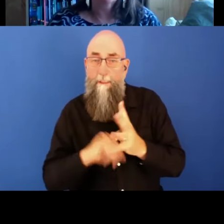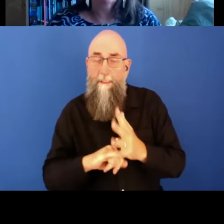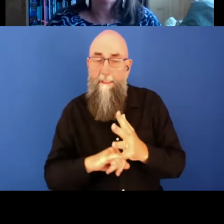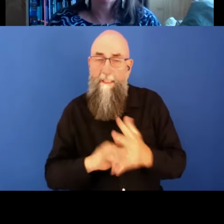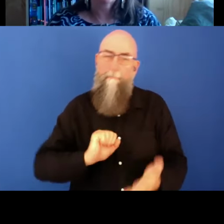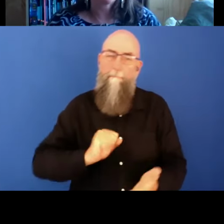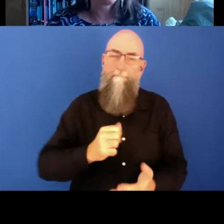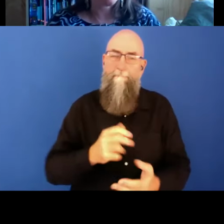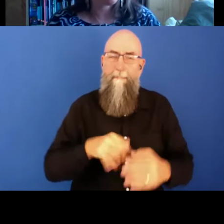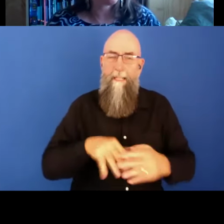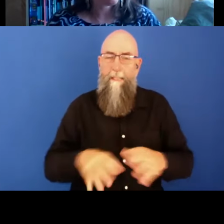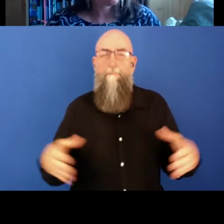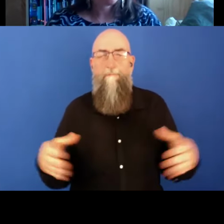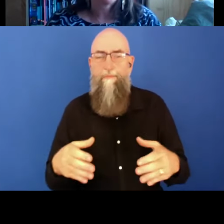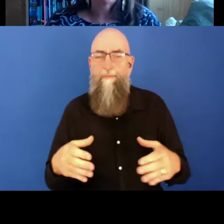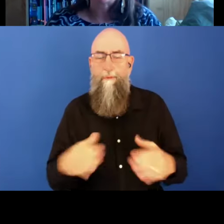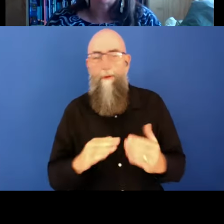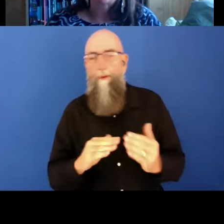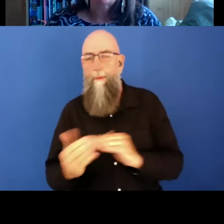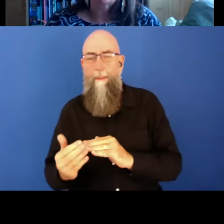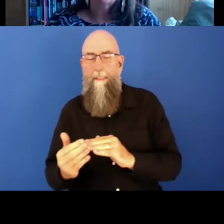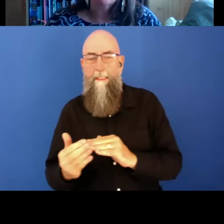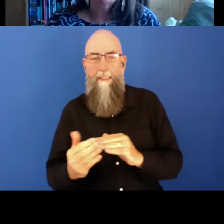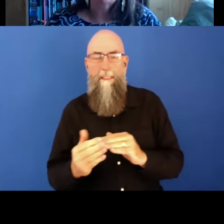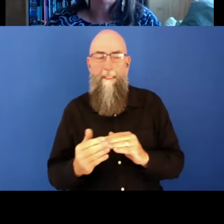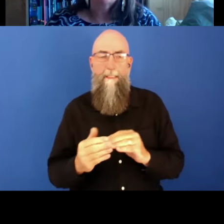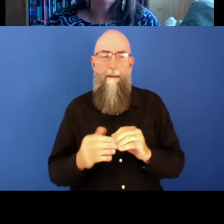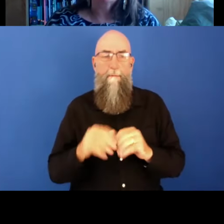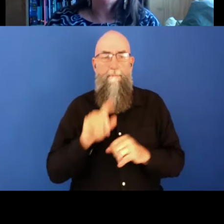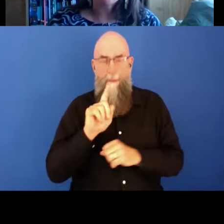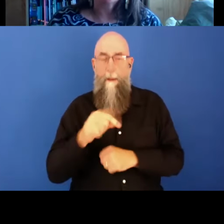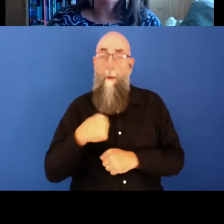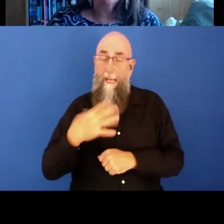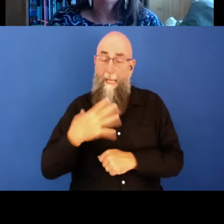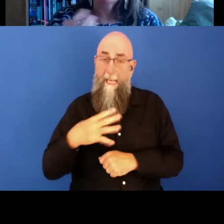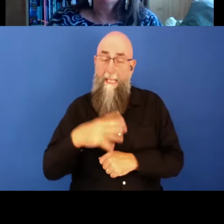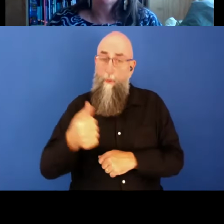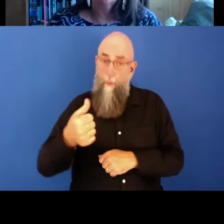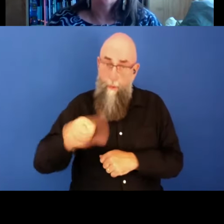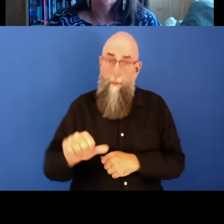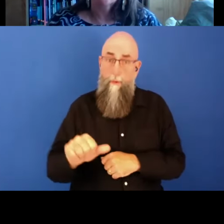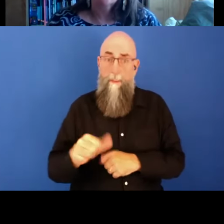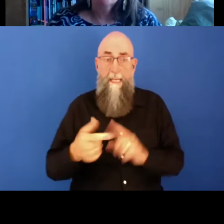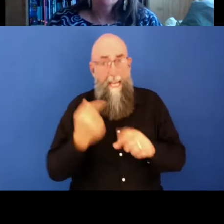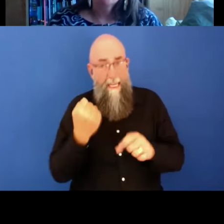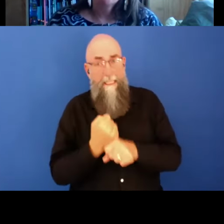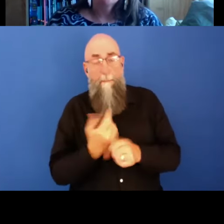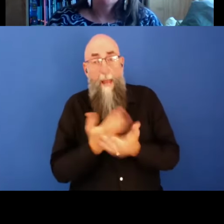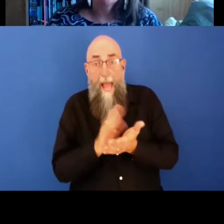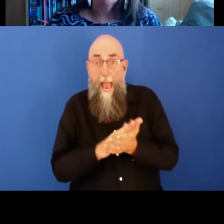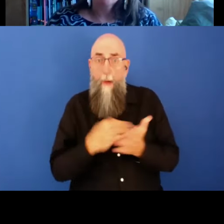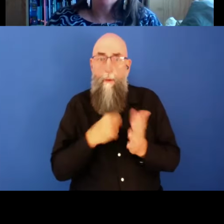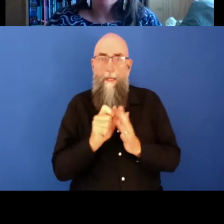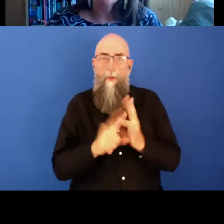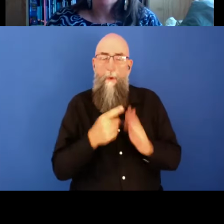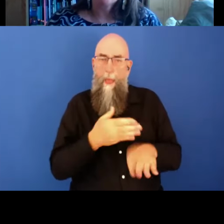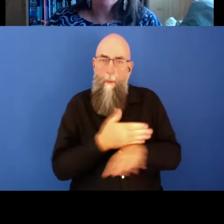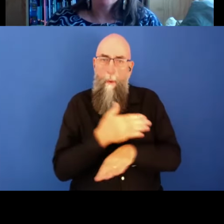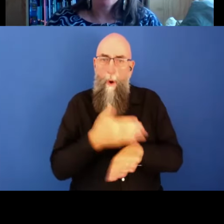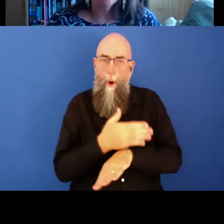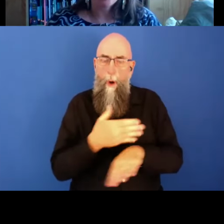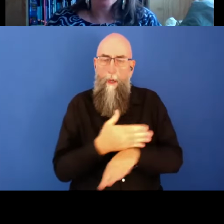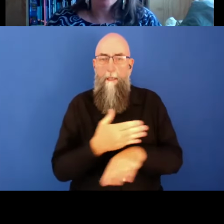people that are interested um but to use as a as an example of how you might do this work in that way